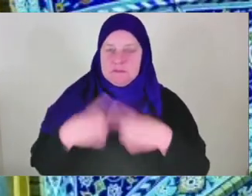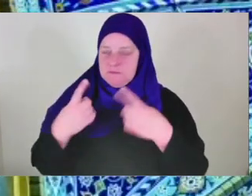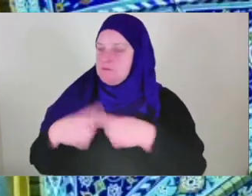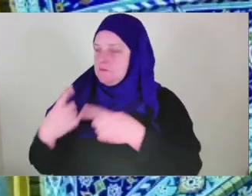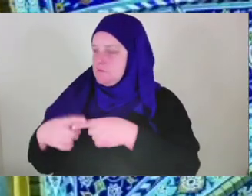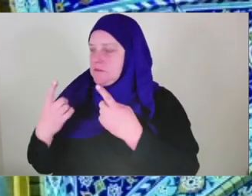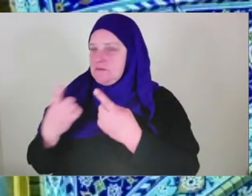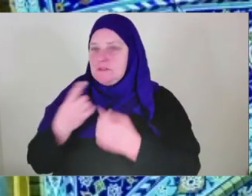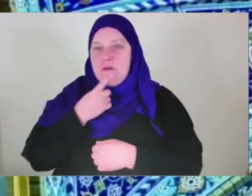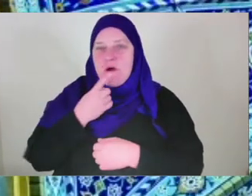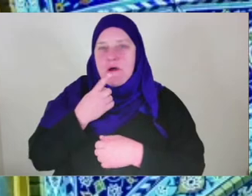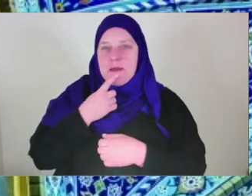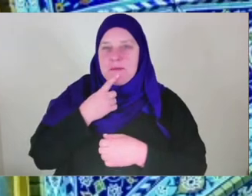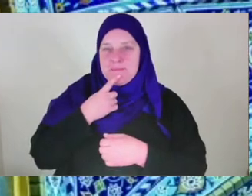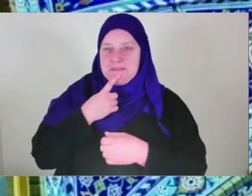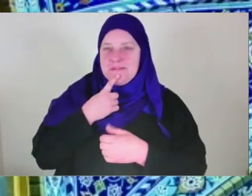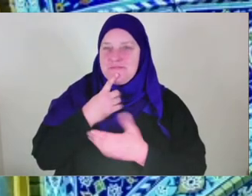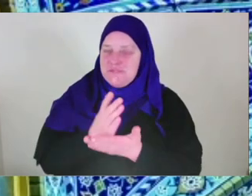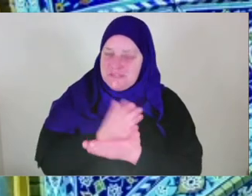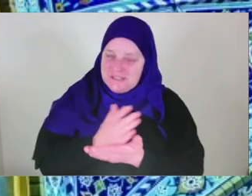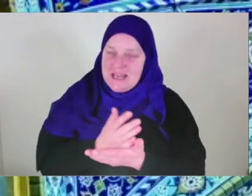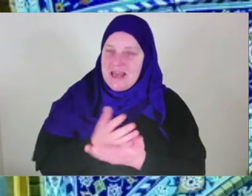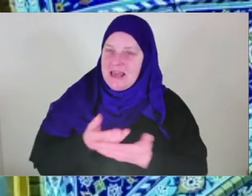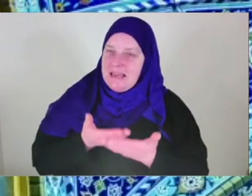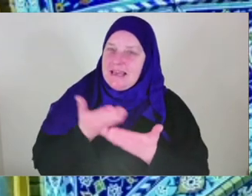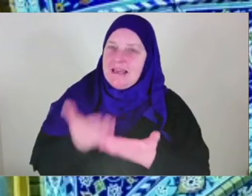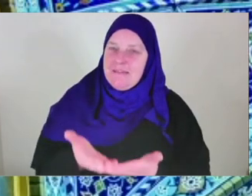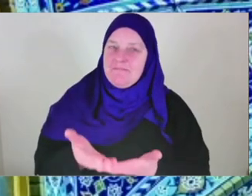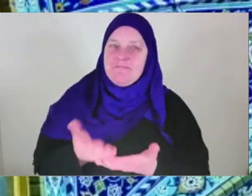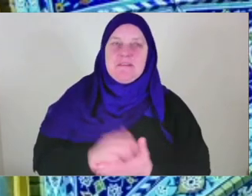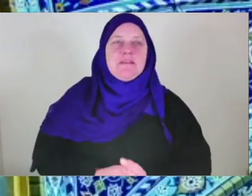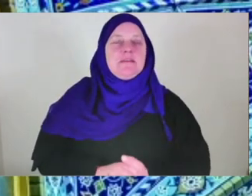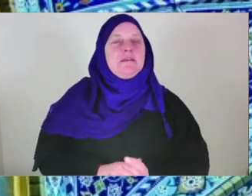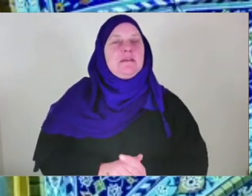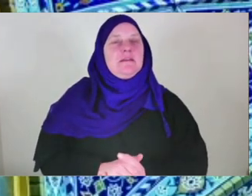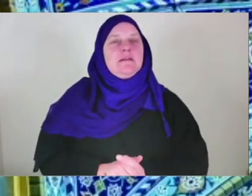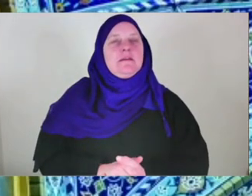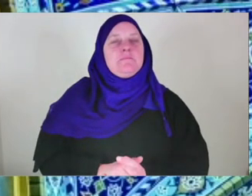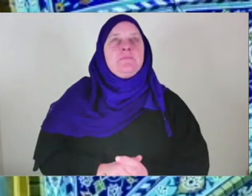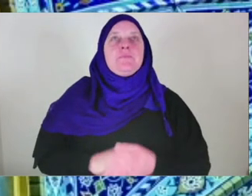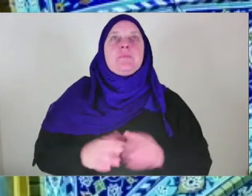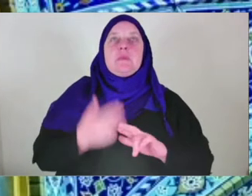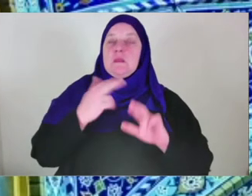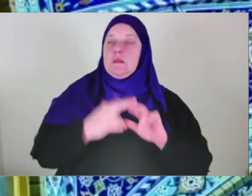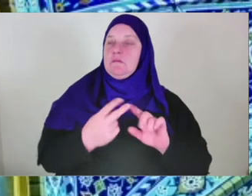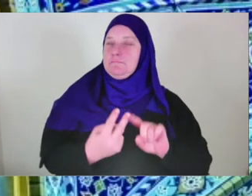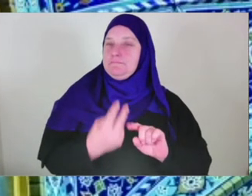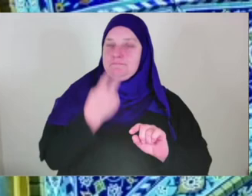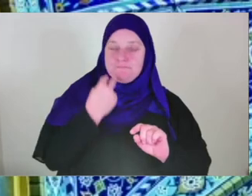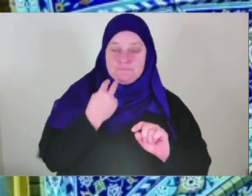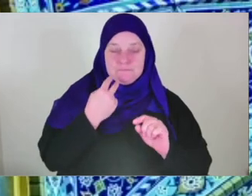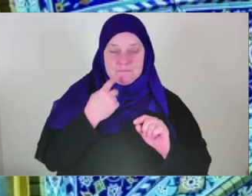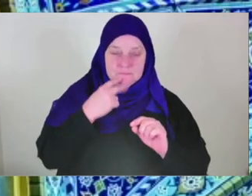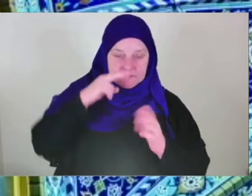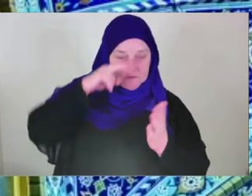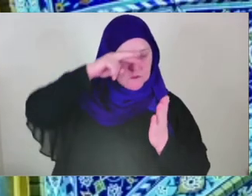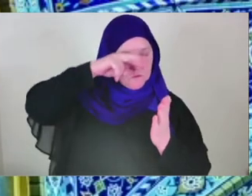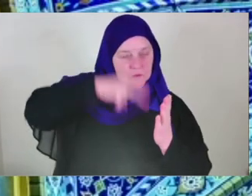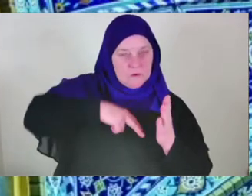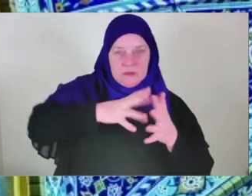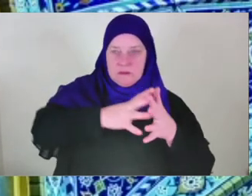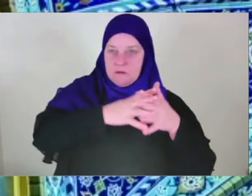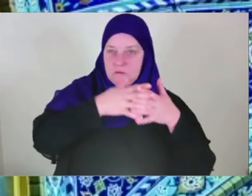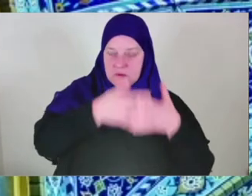And one of the proofs for that is that, you see, when you read the Quran from the very early time that the Holy Quran was revealed to the Prophet, in